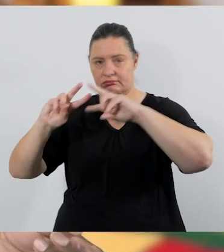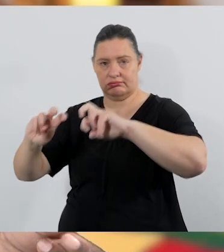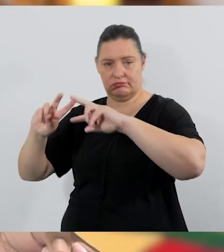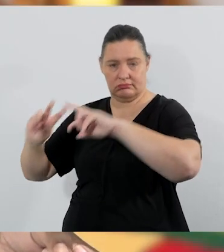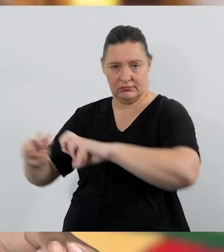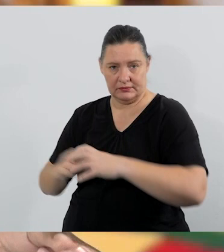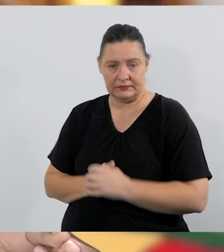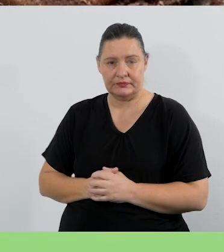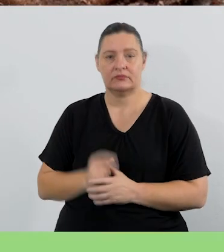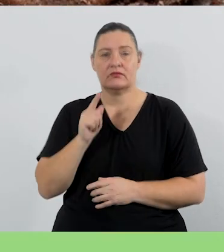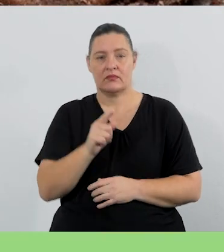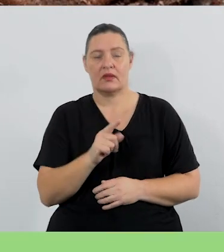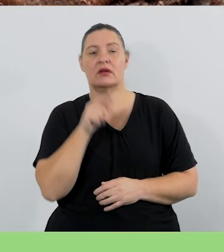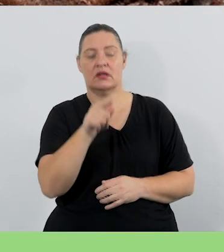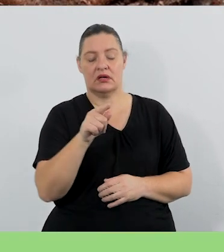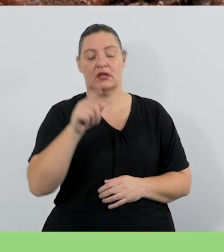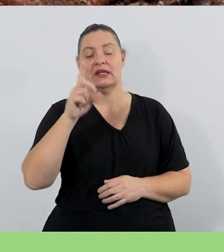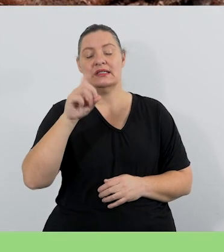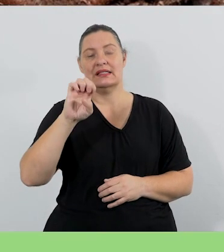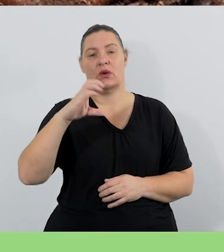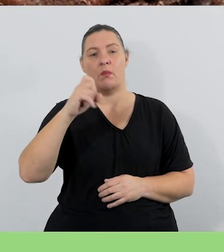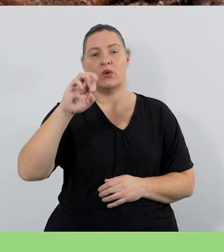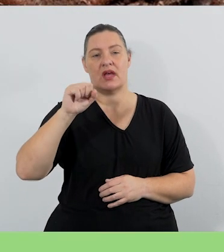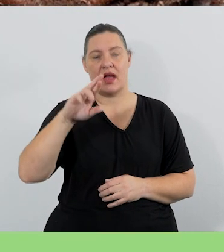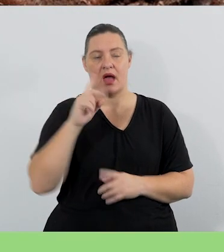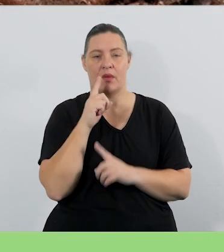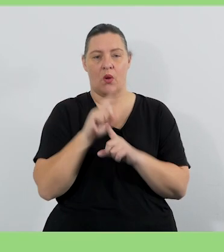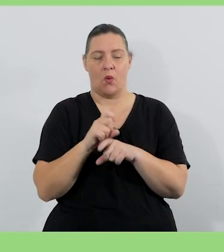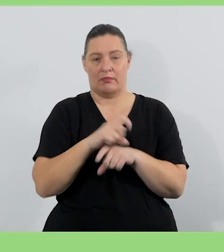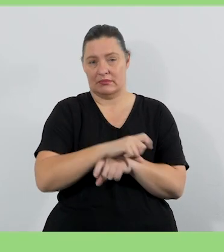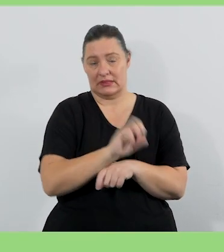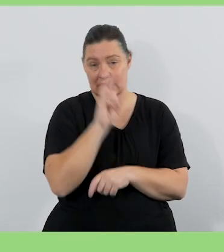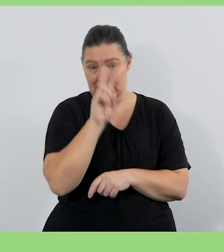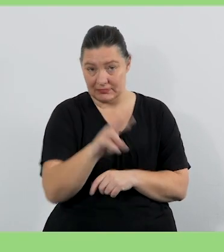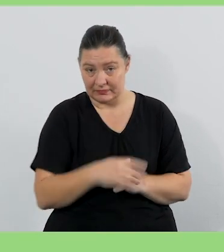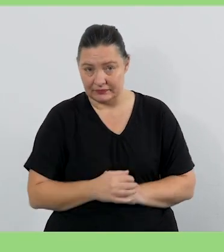way, this is a picture of decomposers. If you look closely, these are worms.